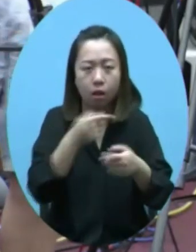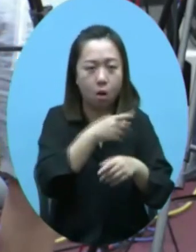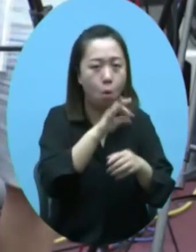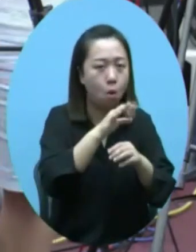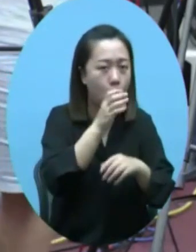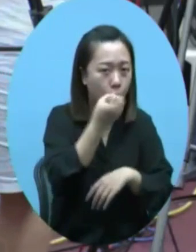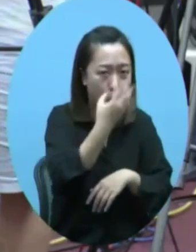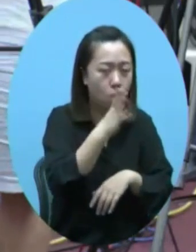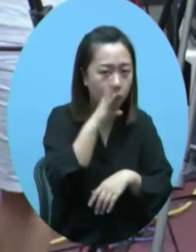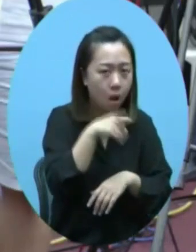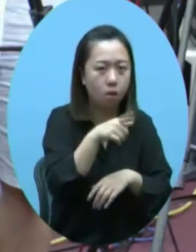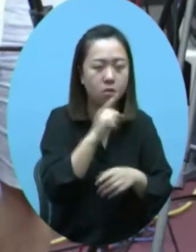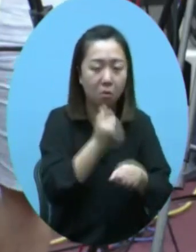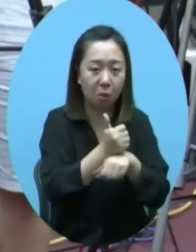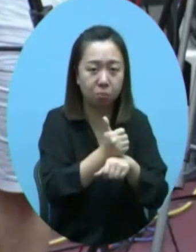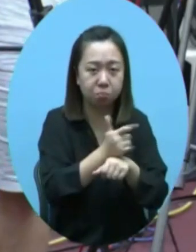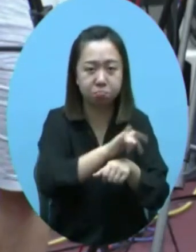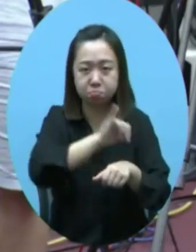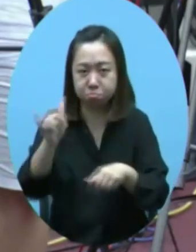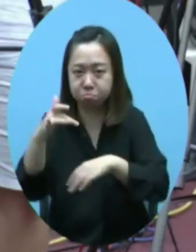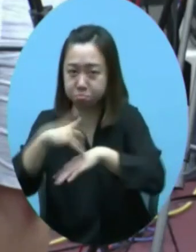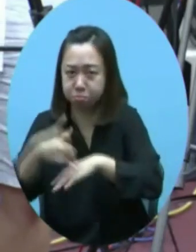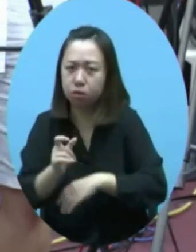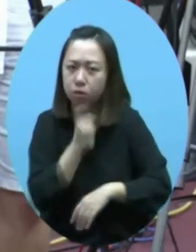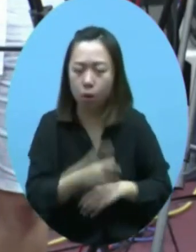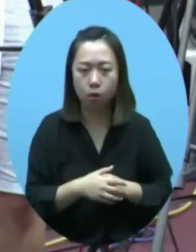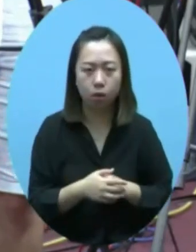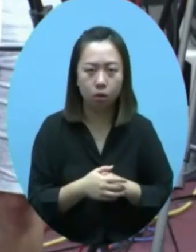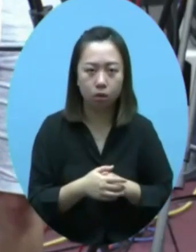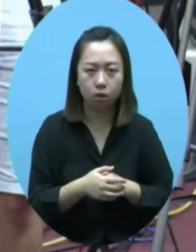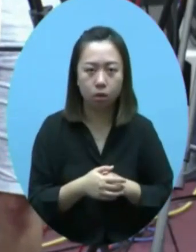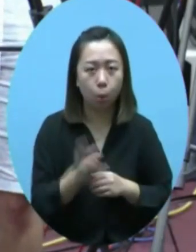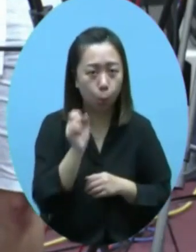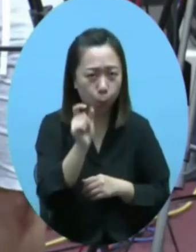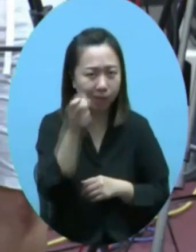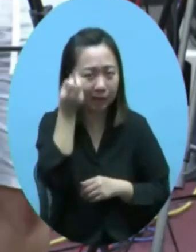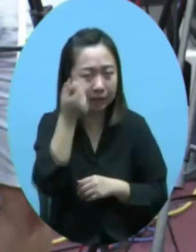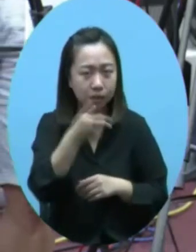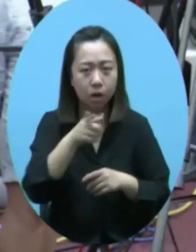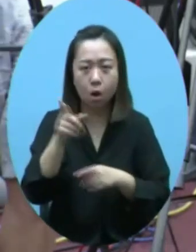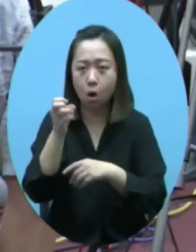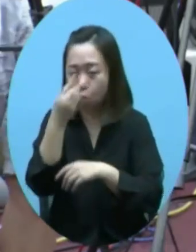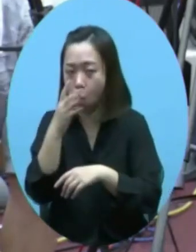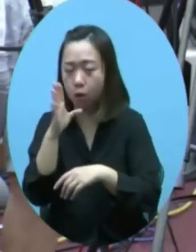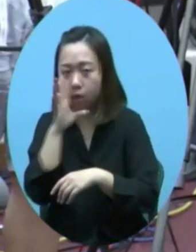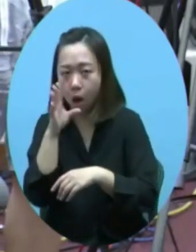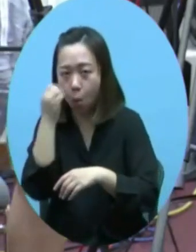who work there but still not under quarantine, they could still be close contacts. We